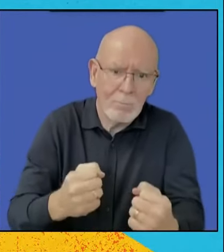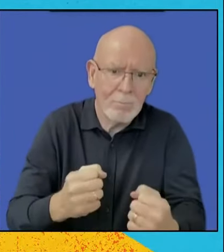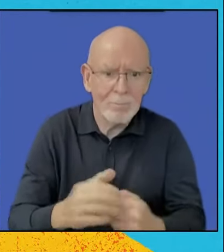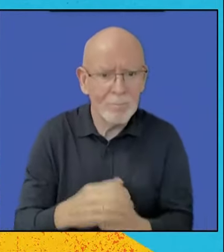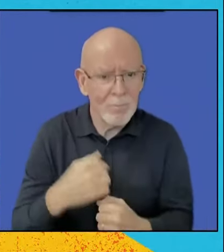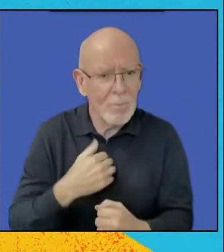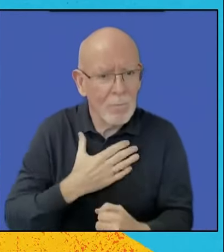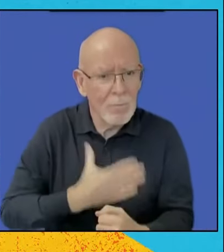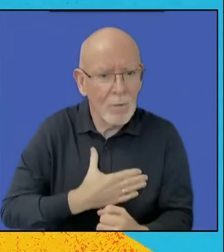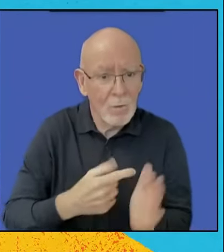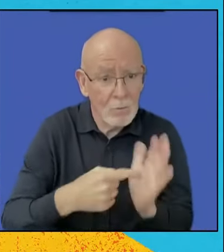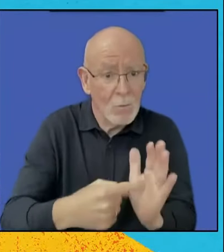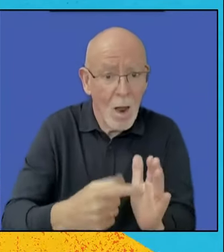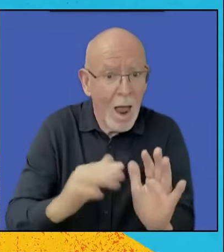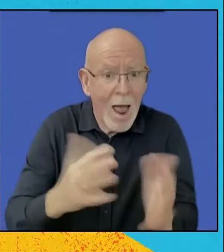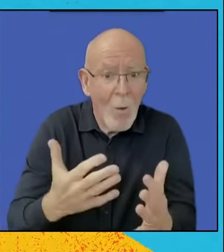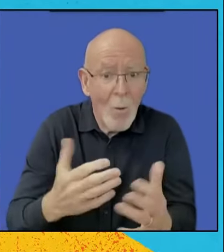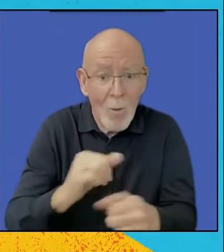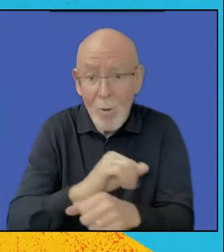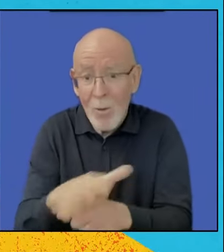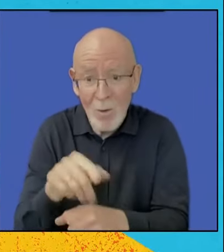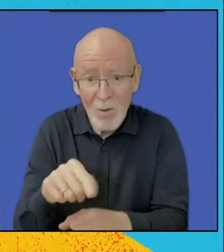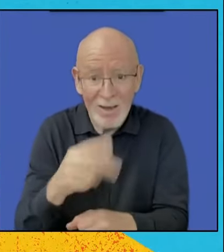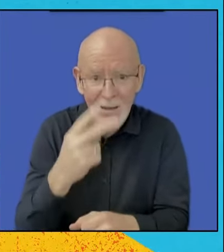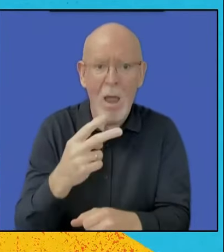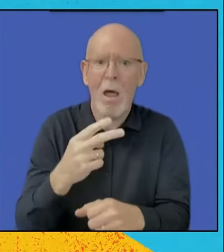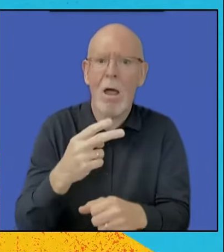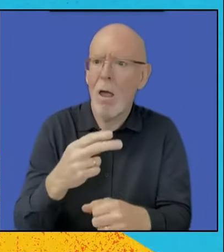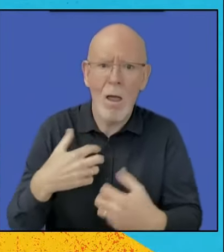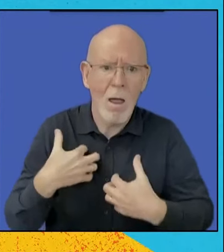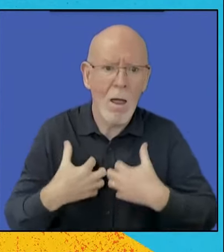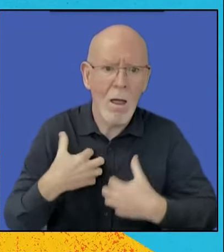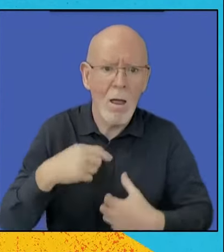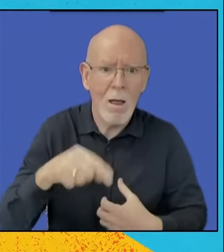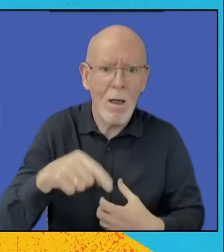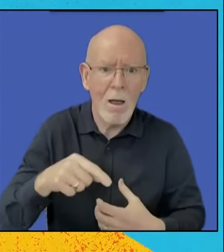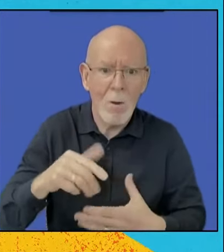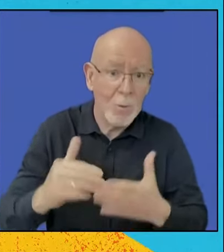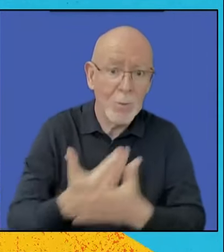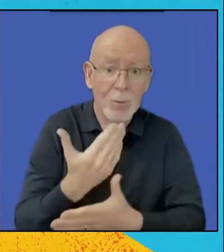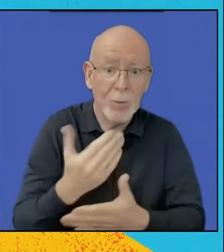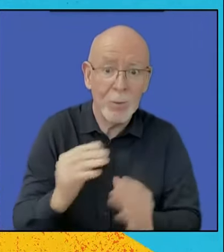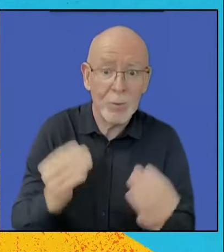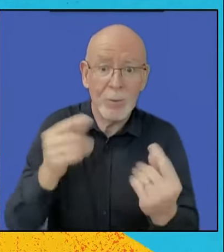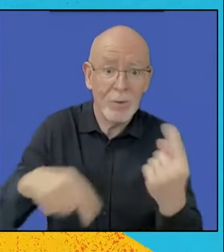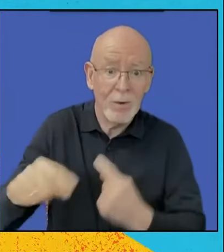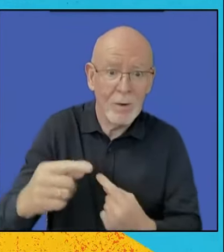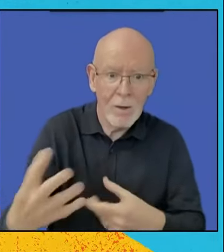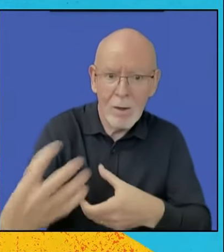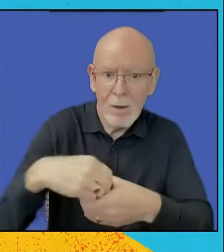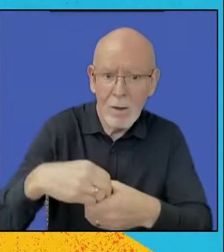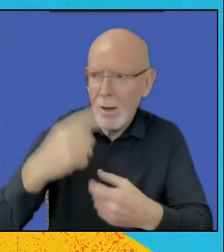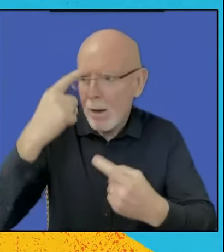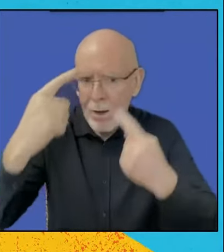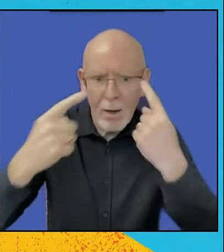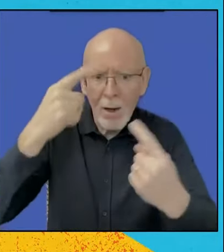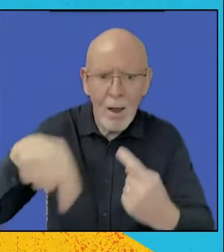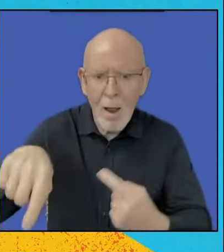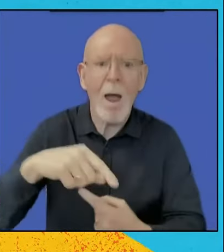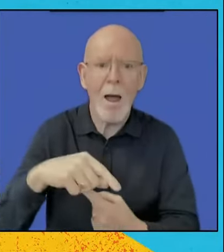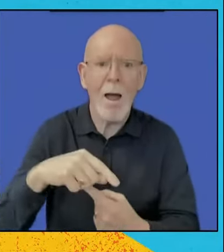The entrepreneurial spirit of this generation and our capacity to take forward an idea from paper to reality in the right enabling